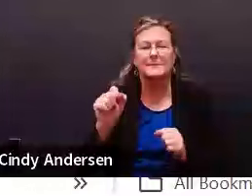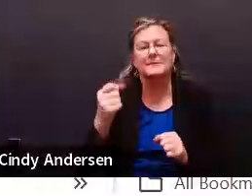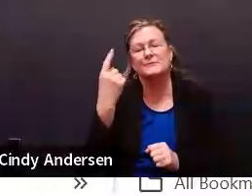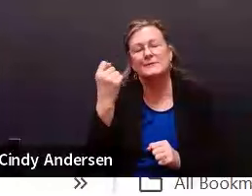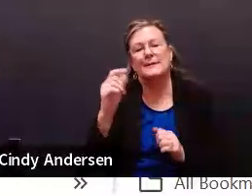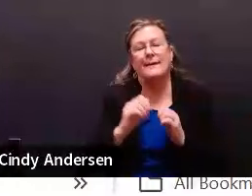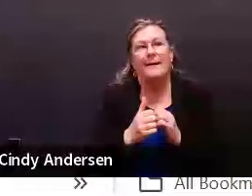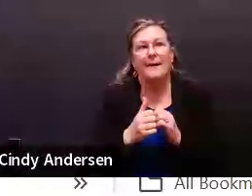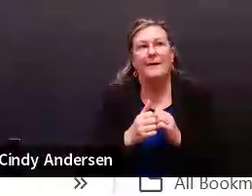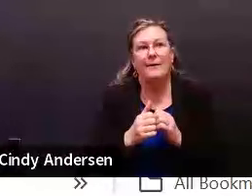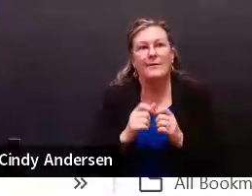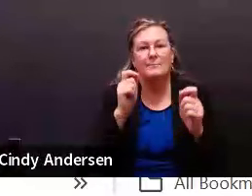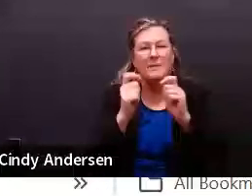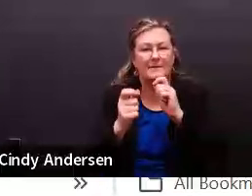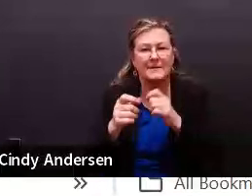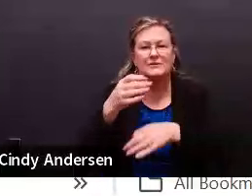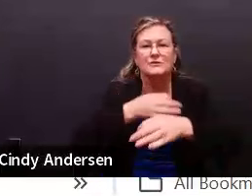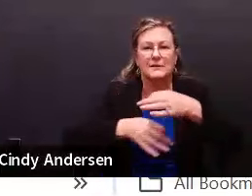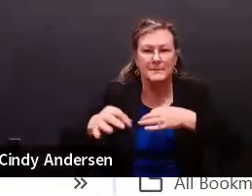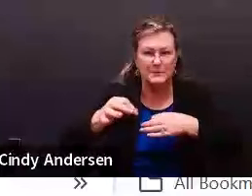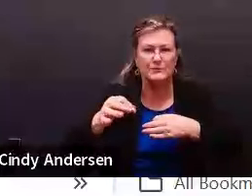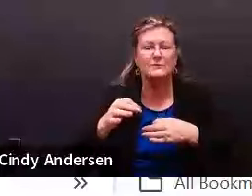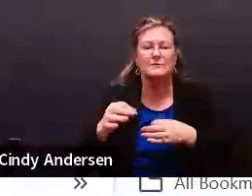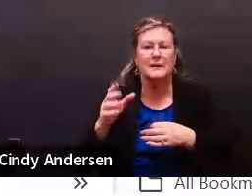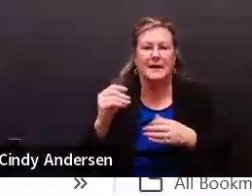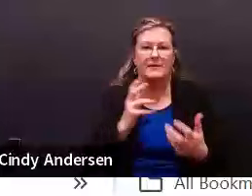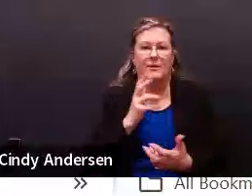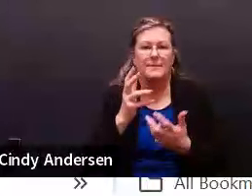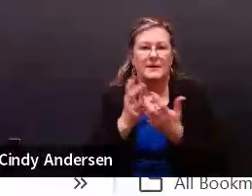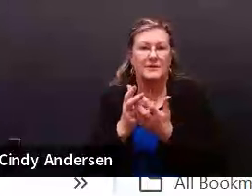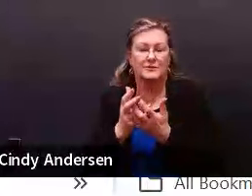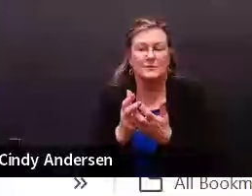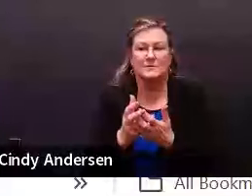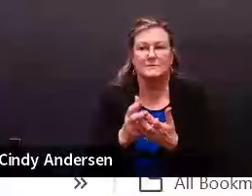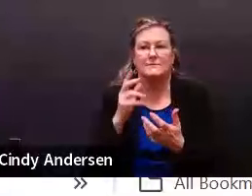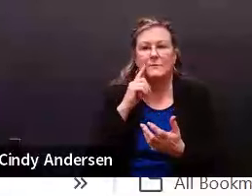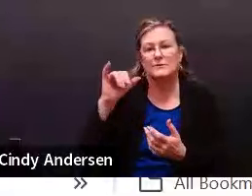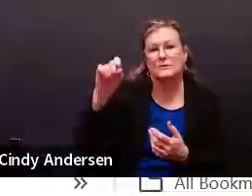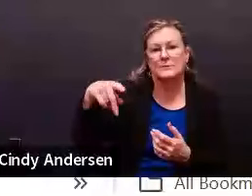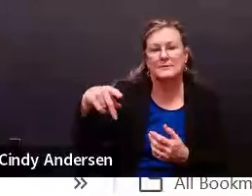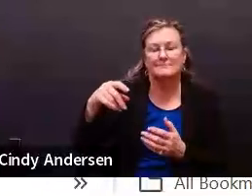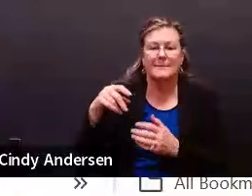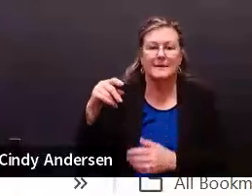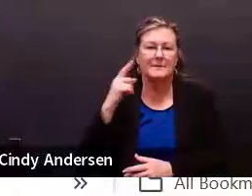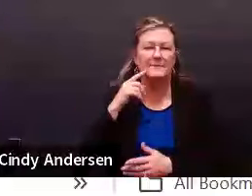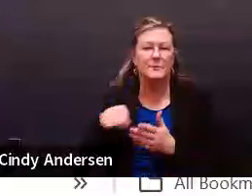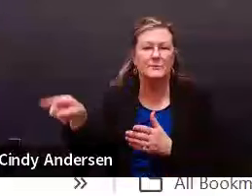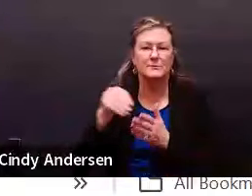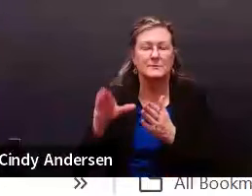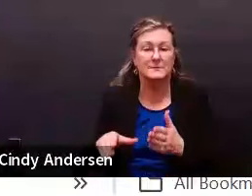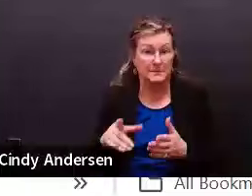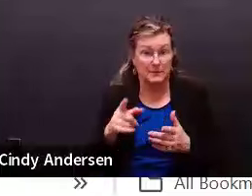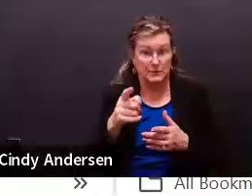how those modifications, substitutions, and accommodations work on the student's IEP. So I don't know if you want to do a